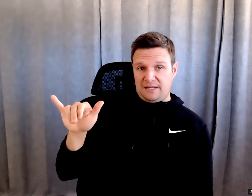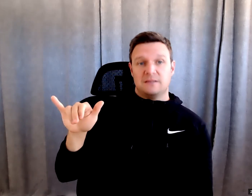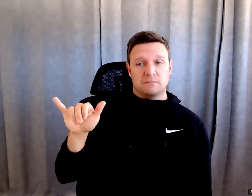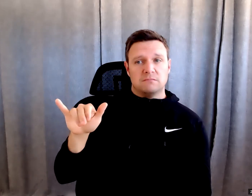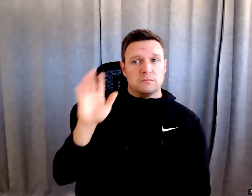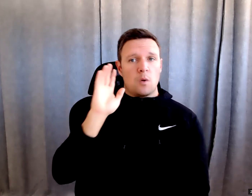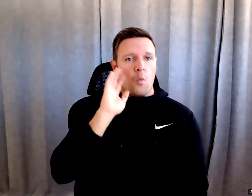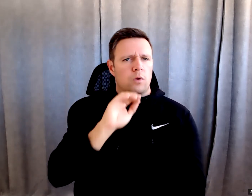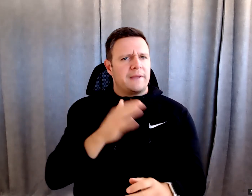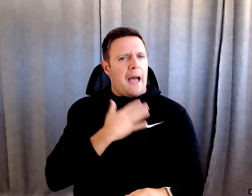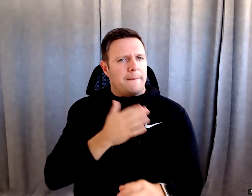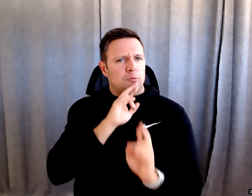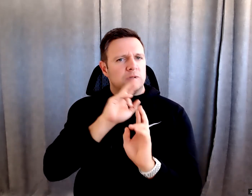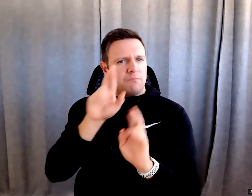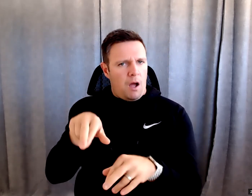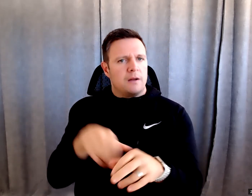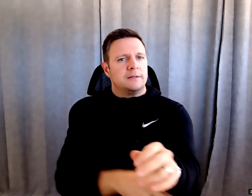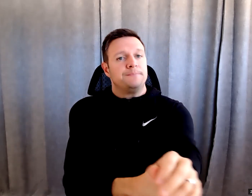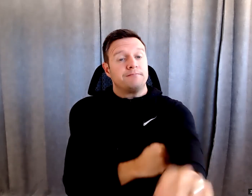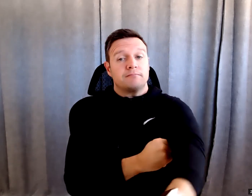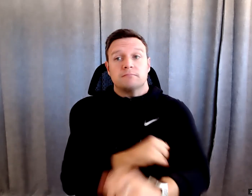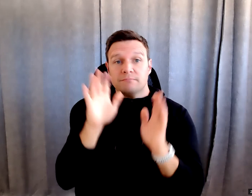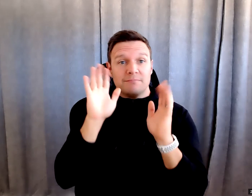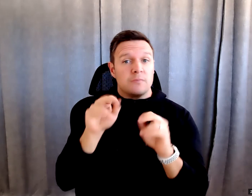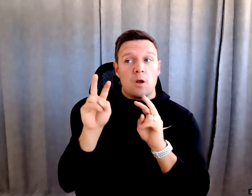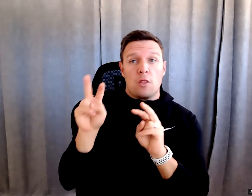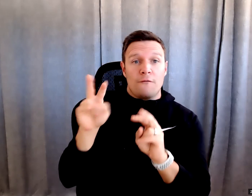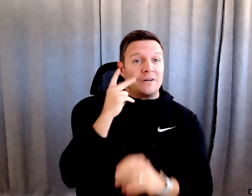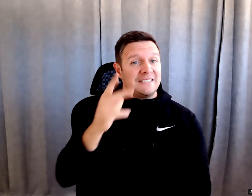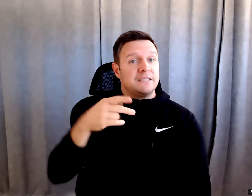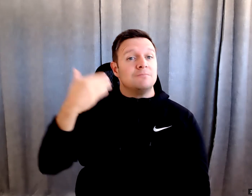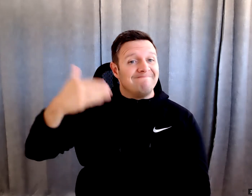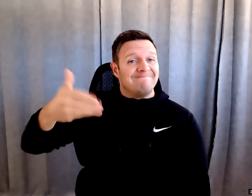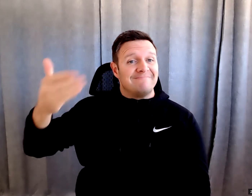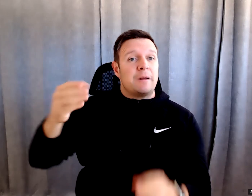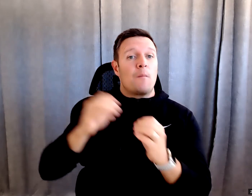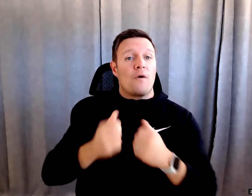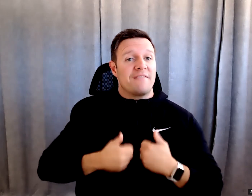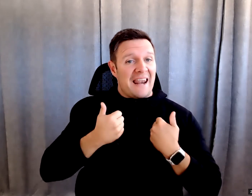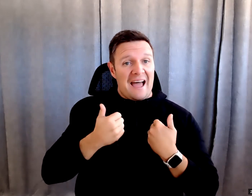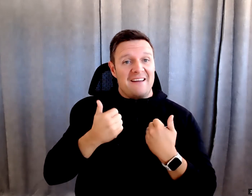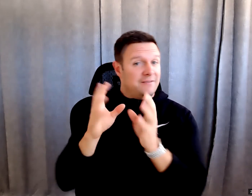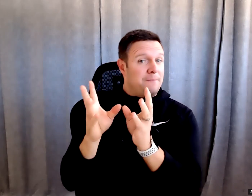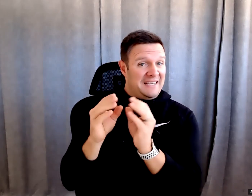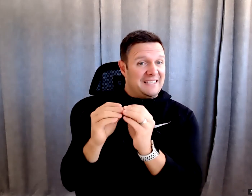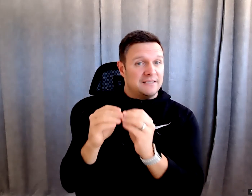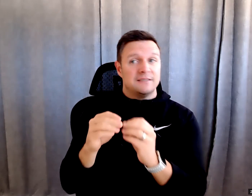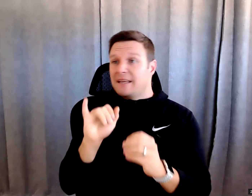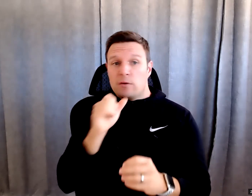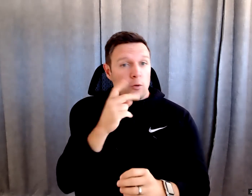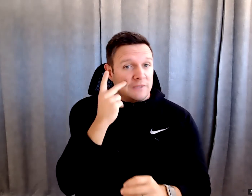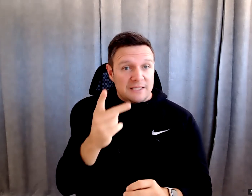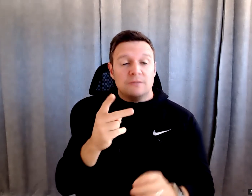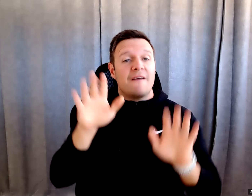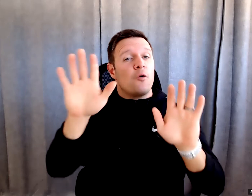will, you know, be happy to respond to those. And we hope to see you at the rest of our live sessions. Otherwise, if we don't see you again, have a great